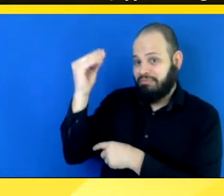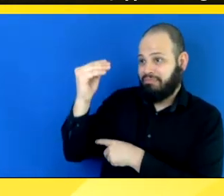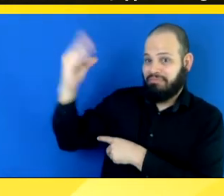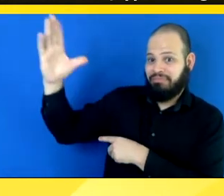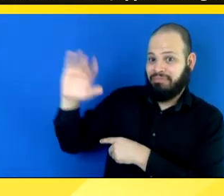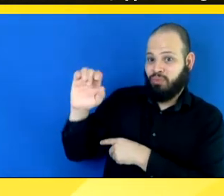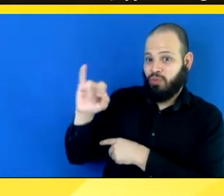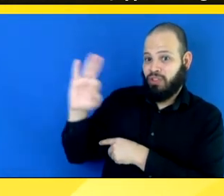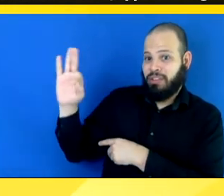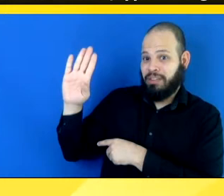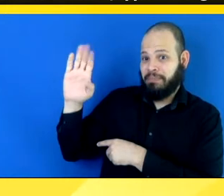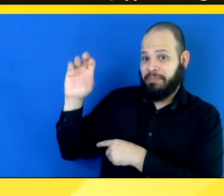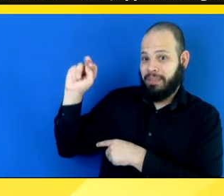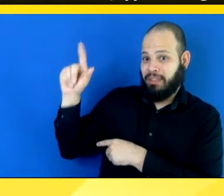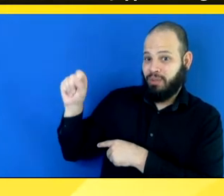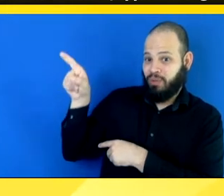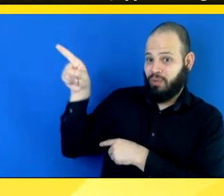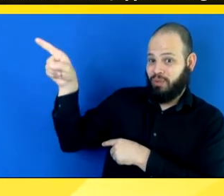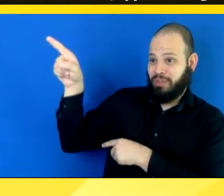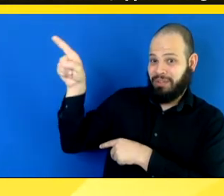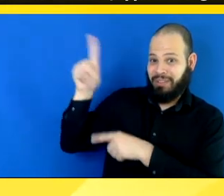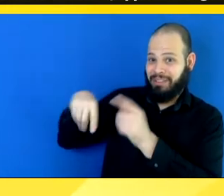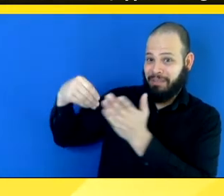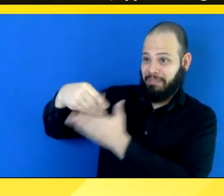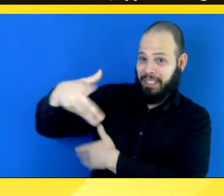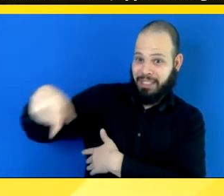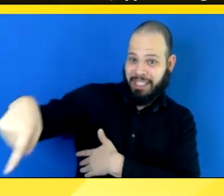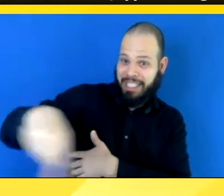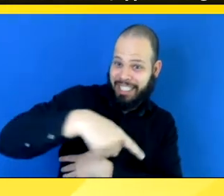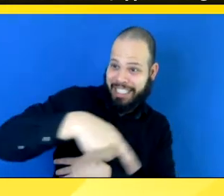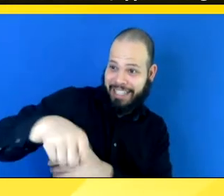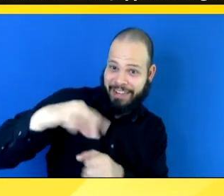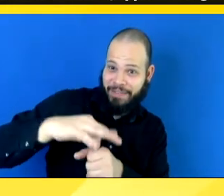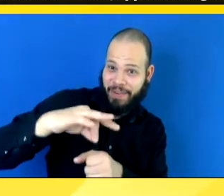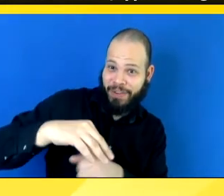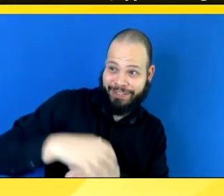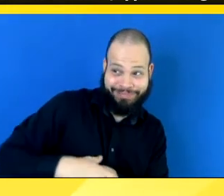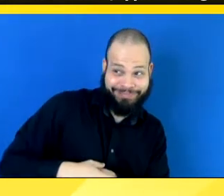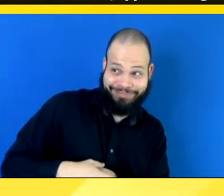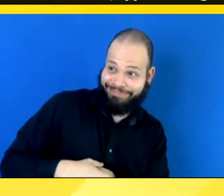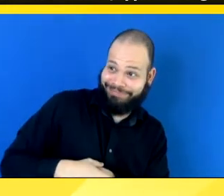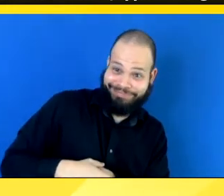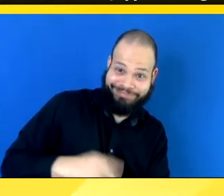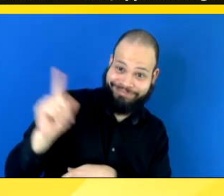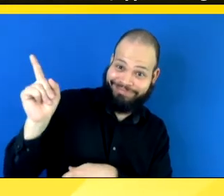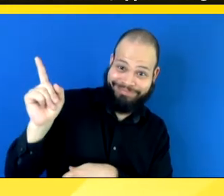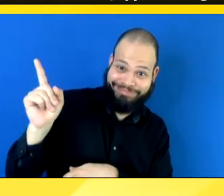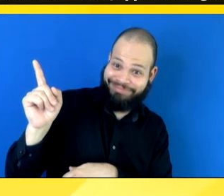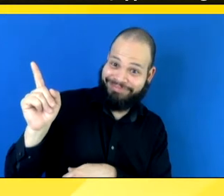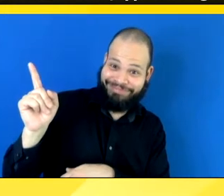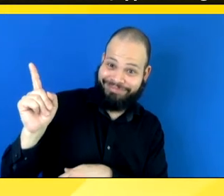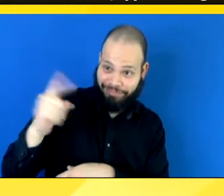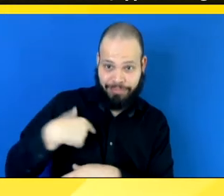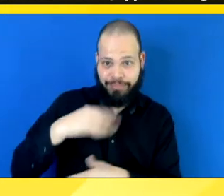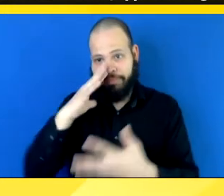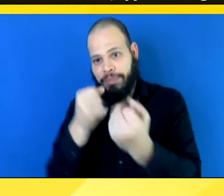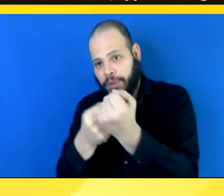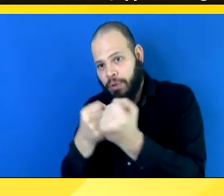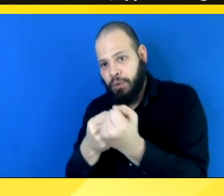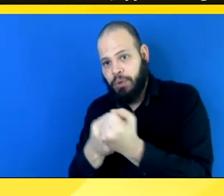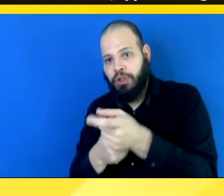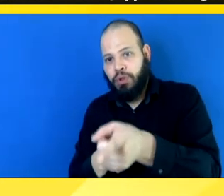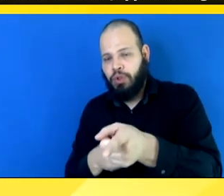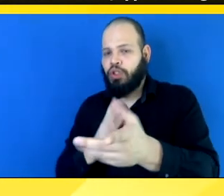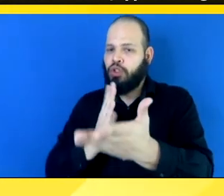vote. Our entire labor movement stands with you, not only in your fight to organize, but also in the larger fight